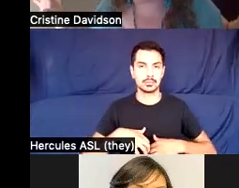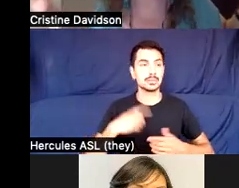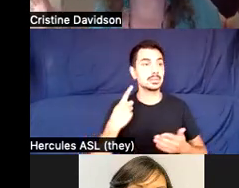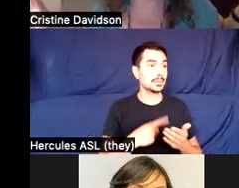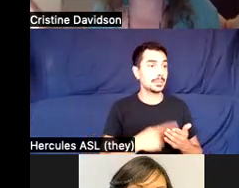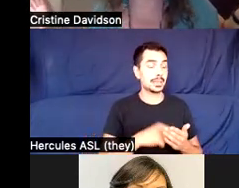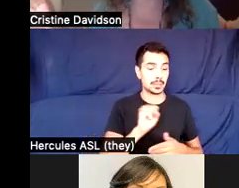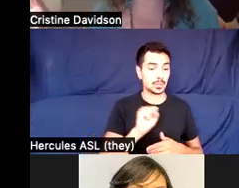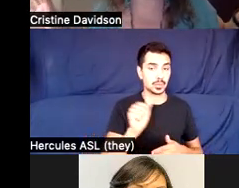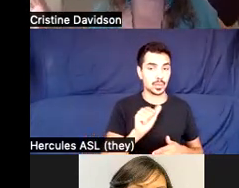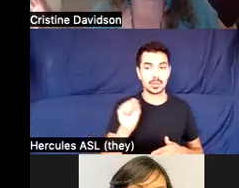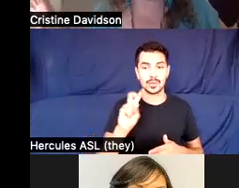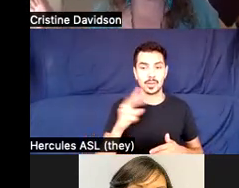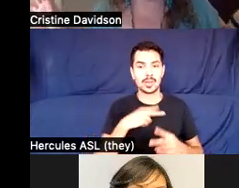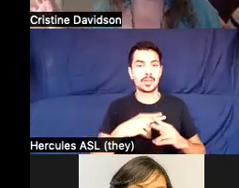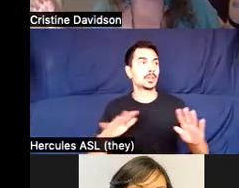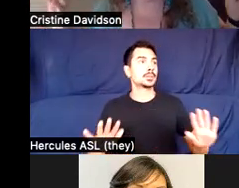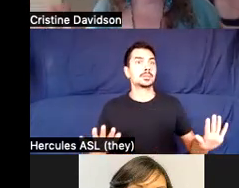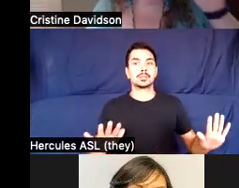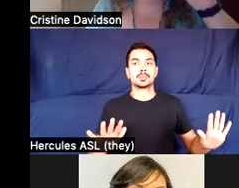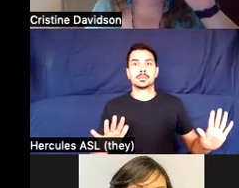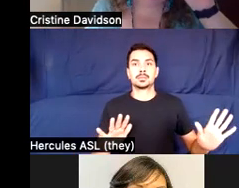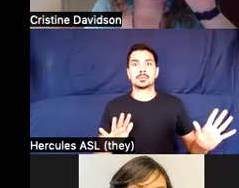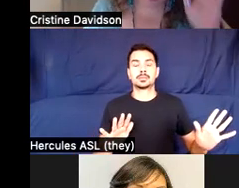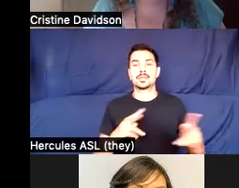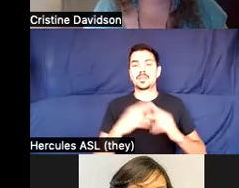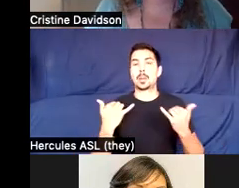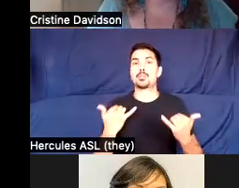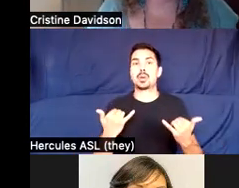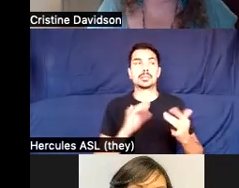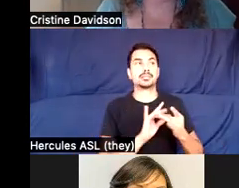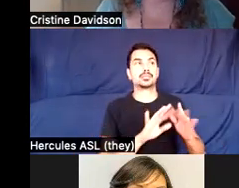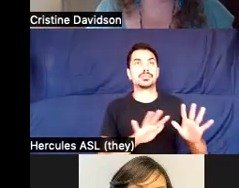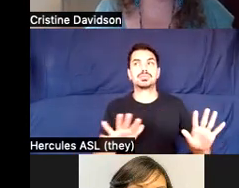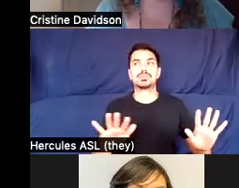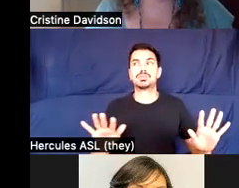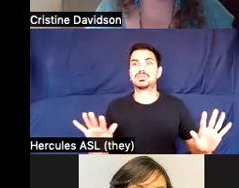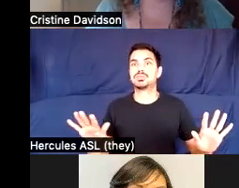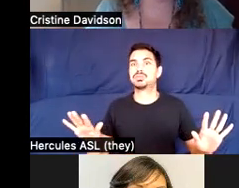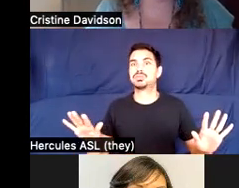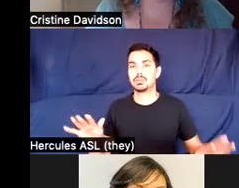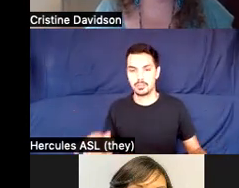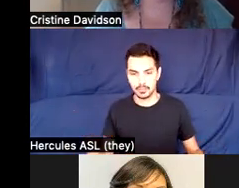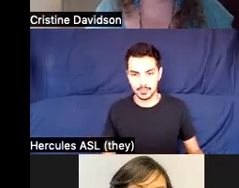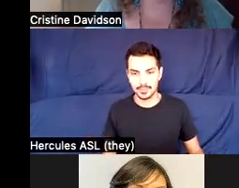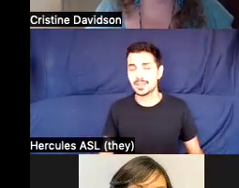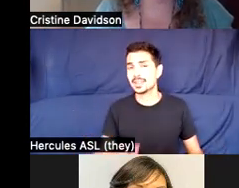tuned in to everything that's happening around us, right? And so it's okay if that person